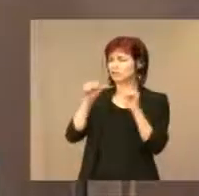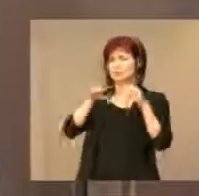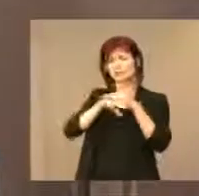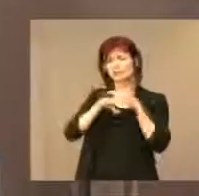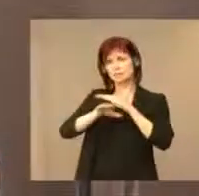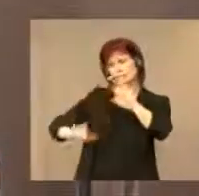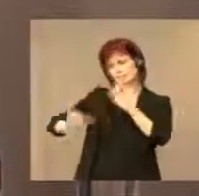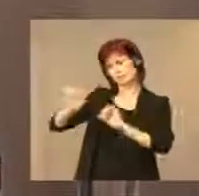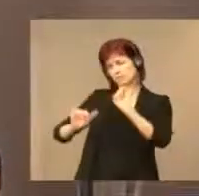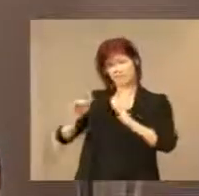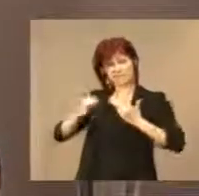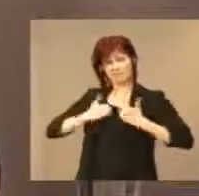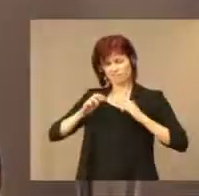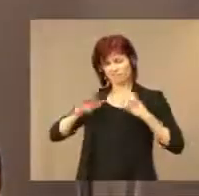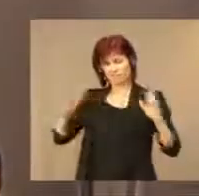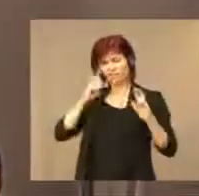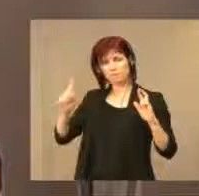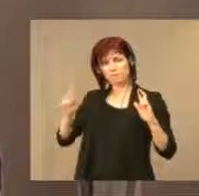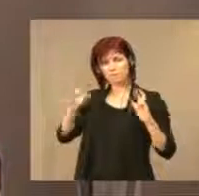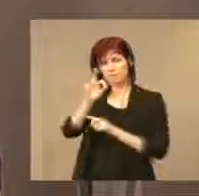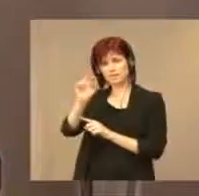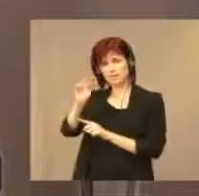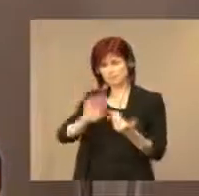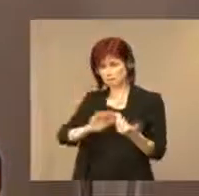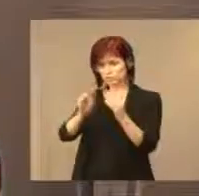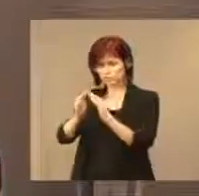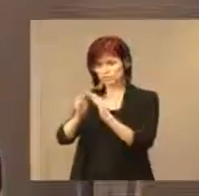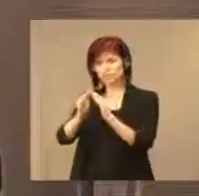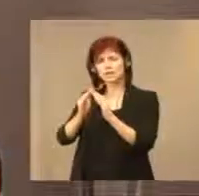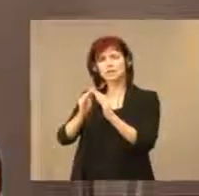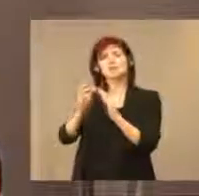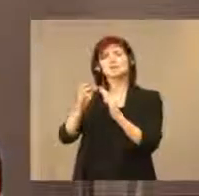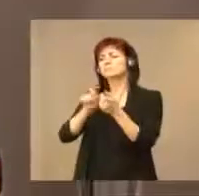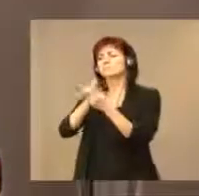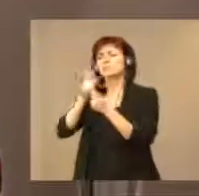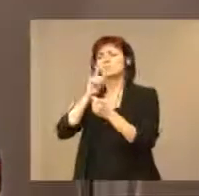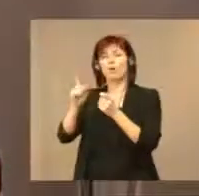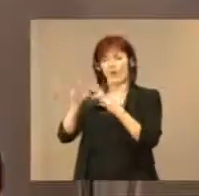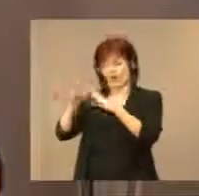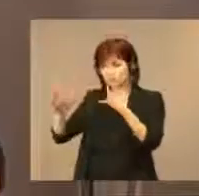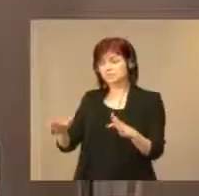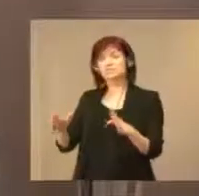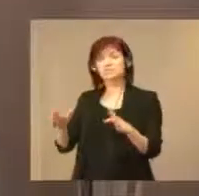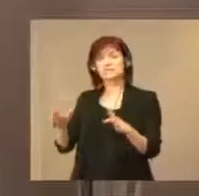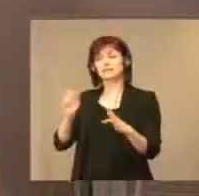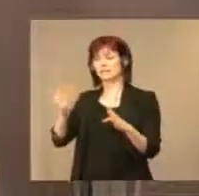Nations communities, specifically where the effort is to make the homes and buildings accessible for those living with a physical